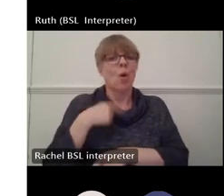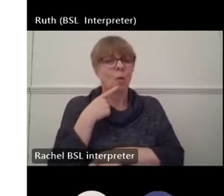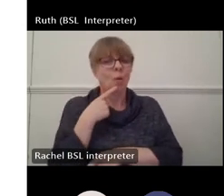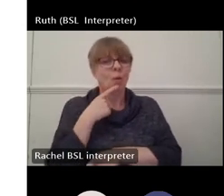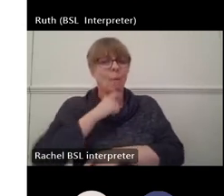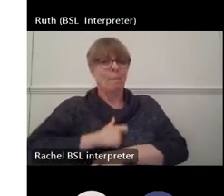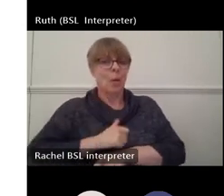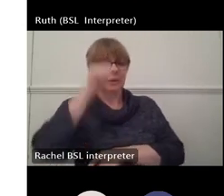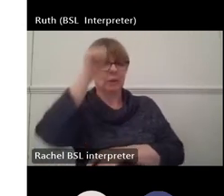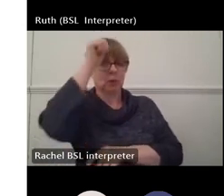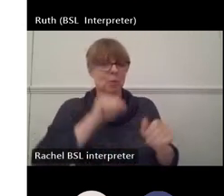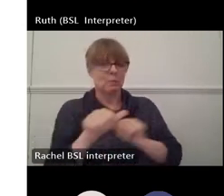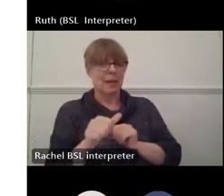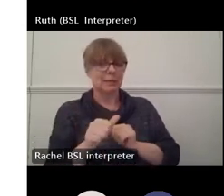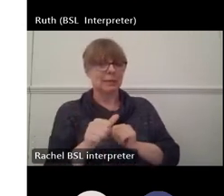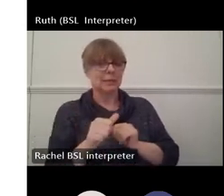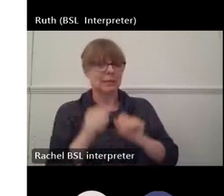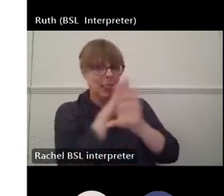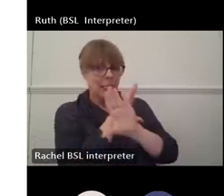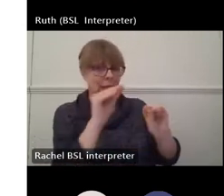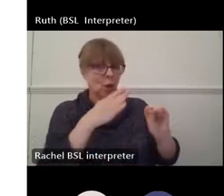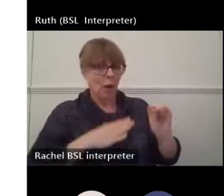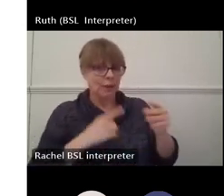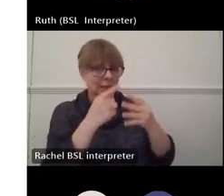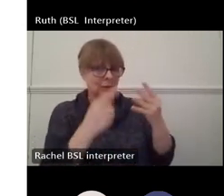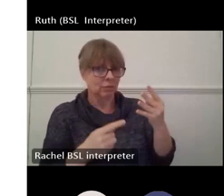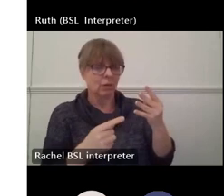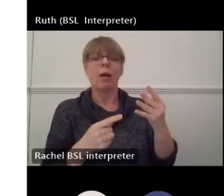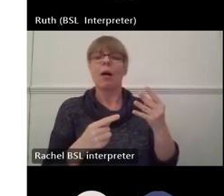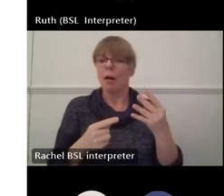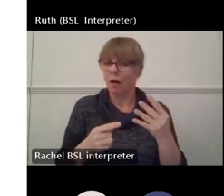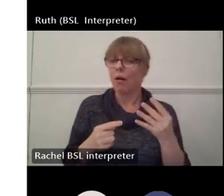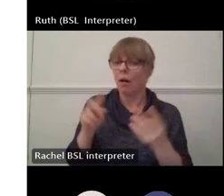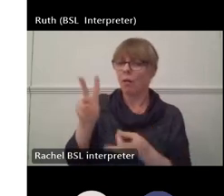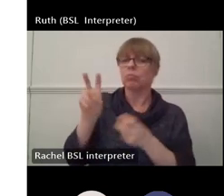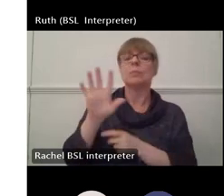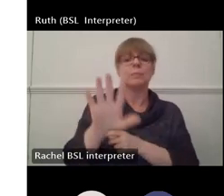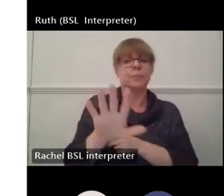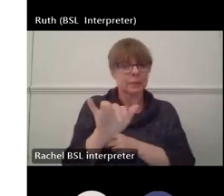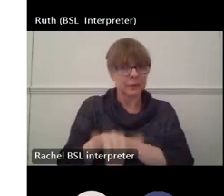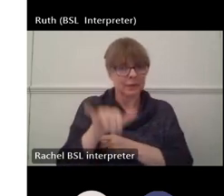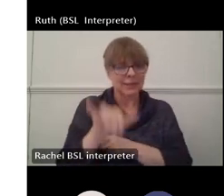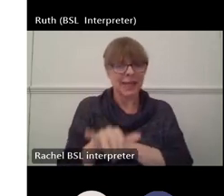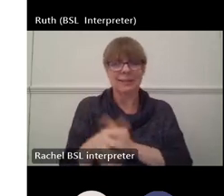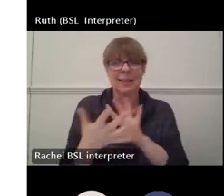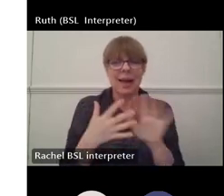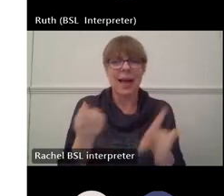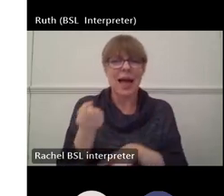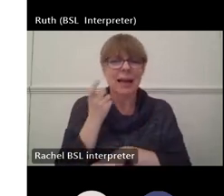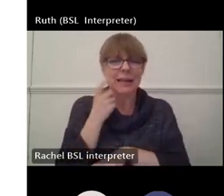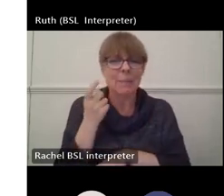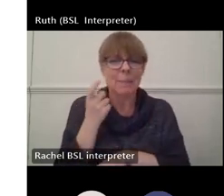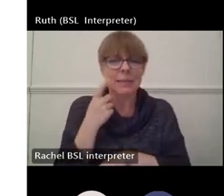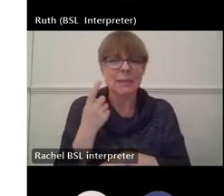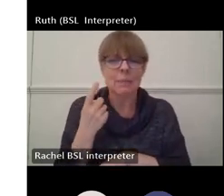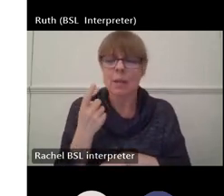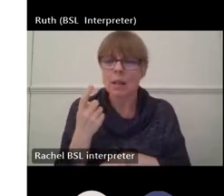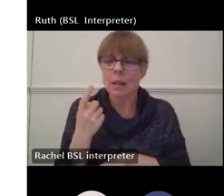best, don't you? So yeah. We should make sure that we're supporting you. So it's like some cases, like it's a simple thing to like being able to write stuff down